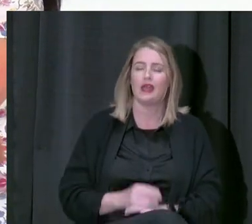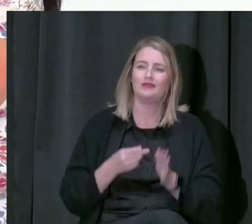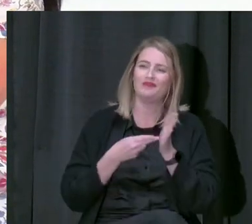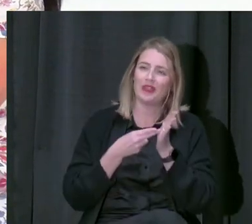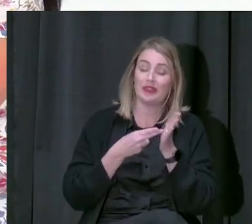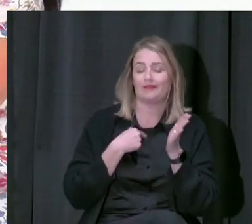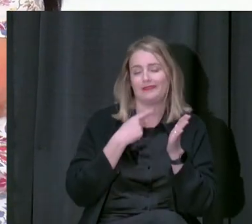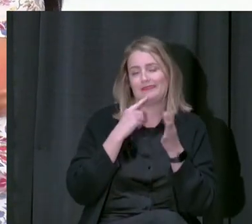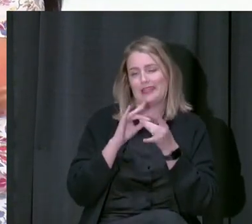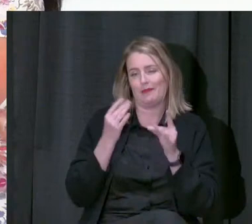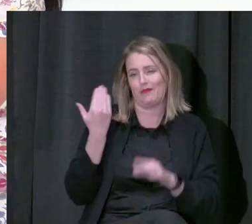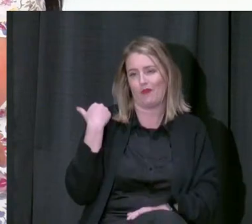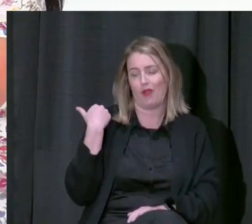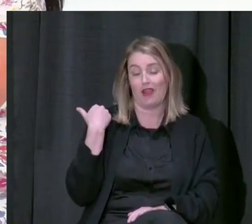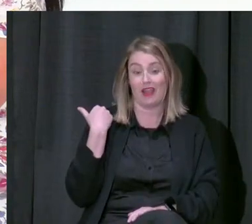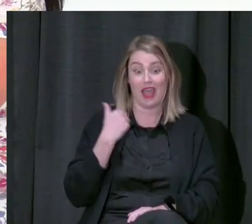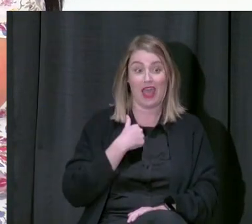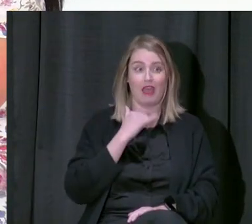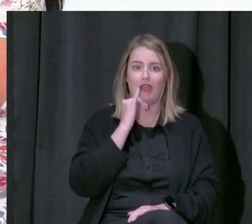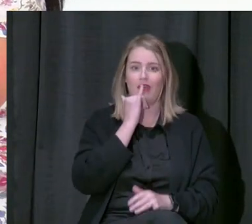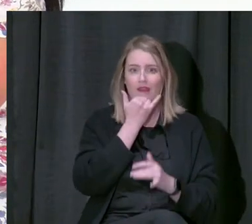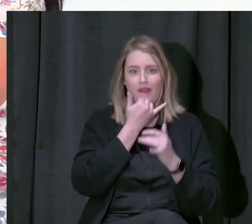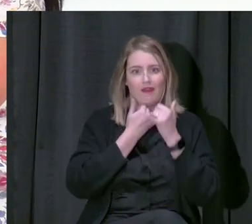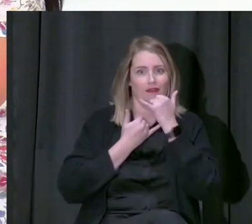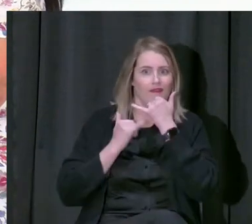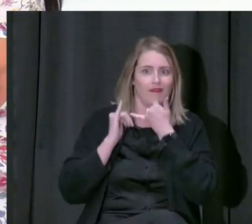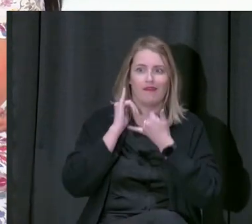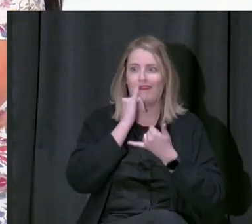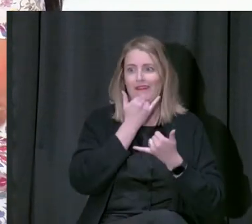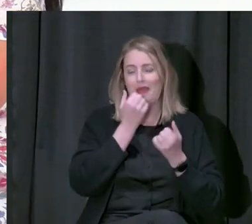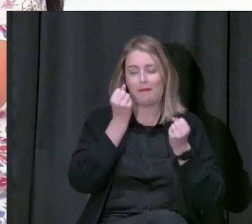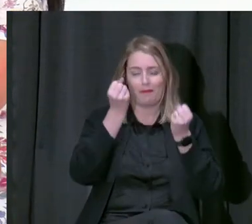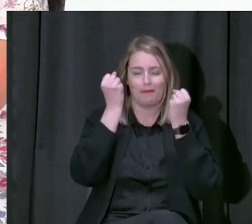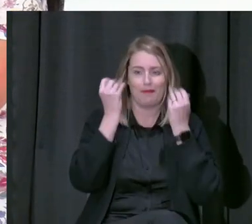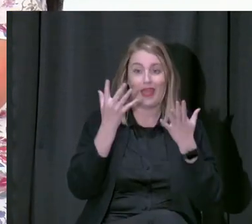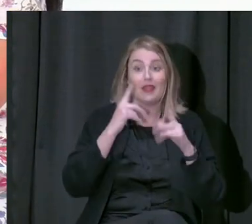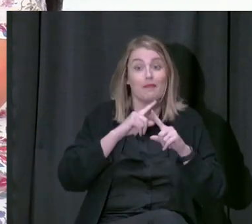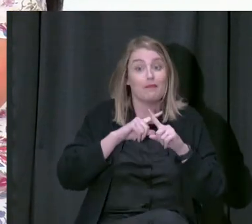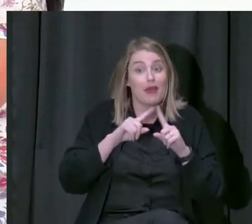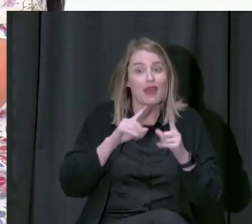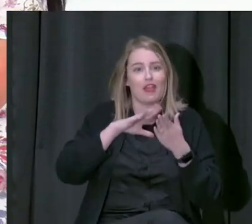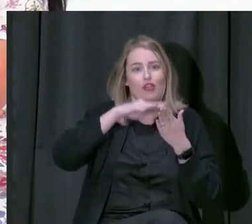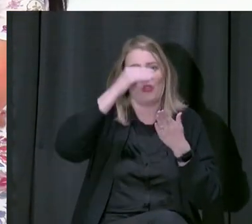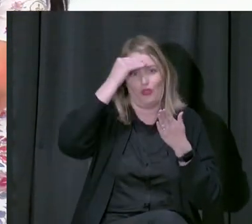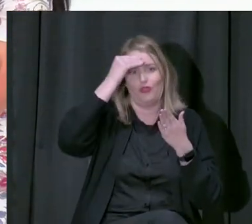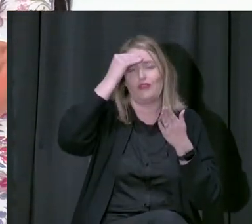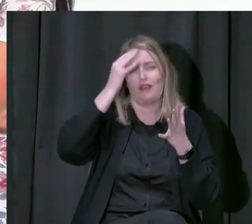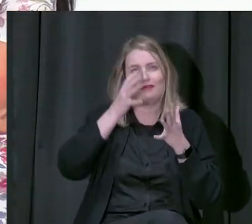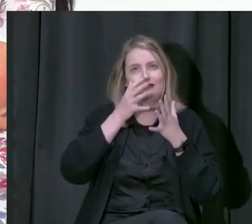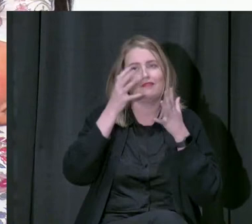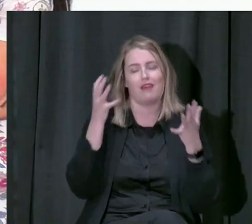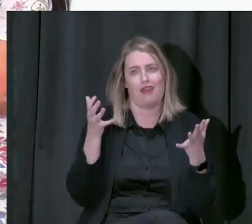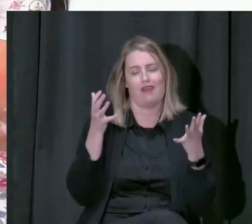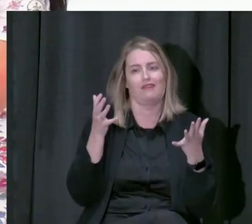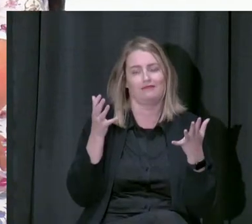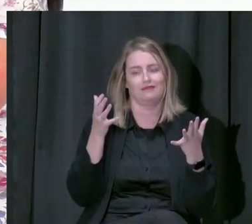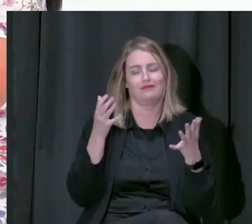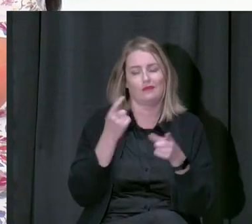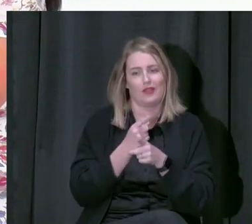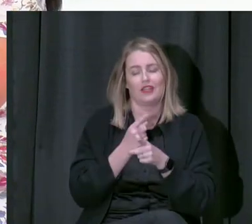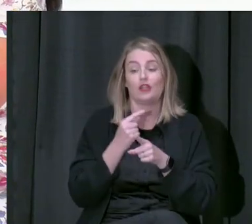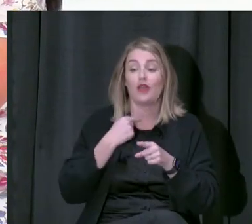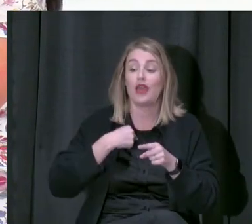I say this before. I made so many mistakes, and from those mistakes, I learned a lot. So I'd go back